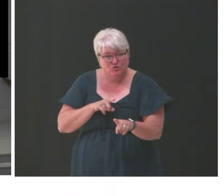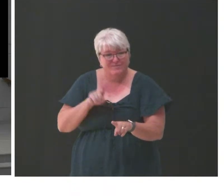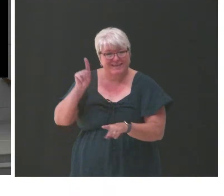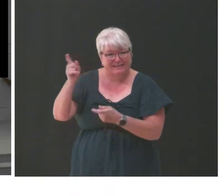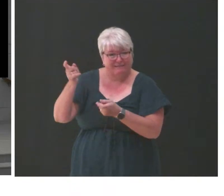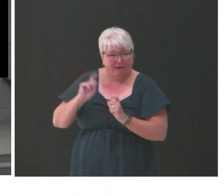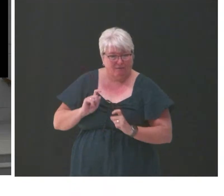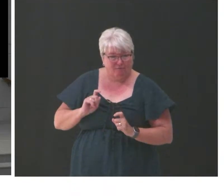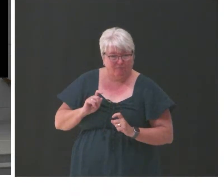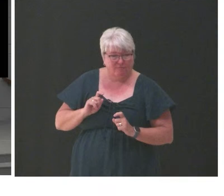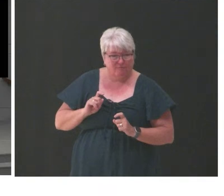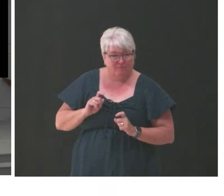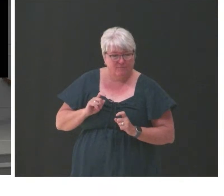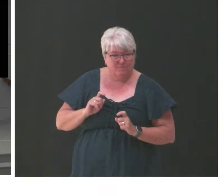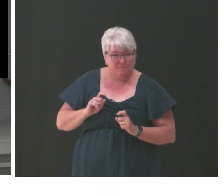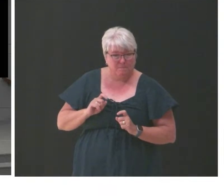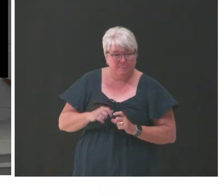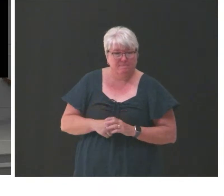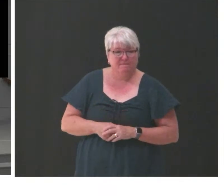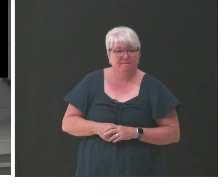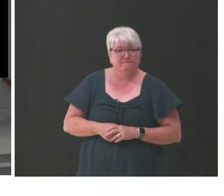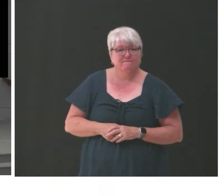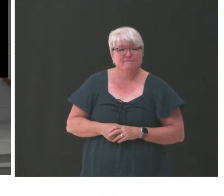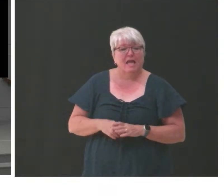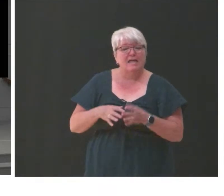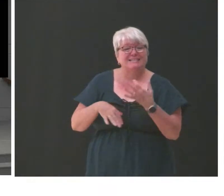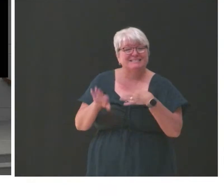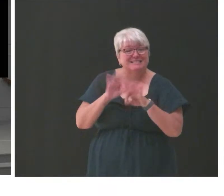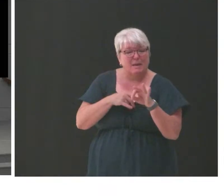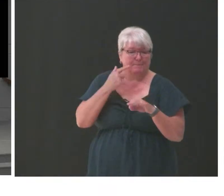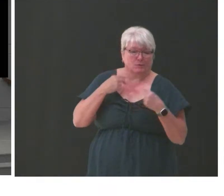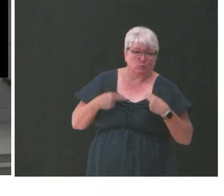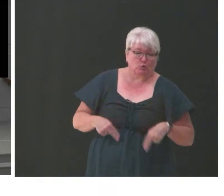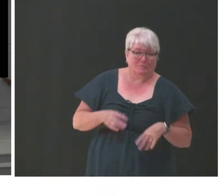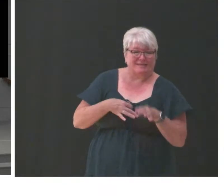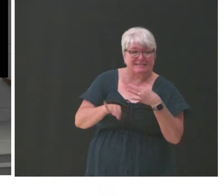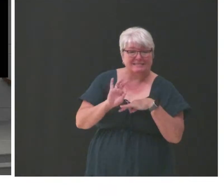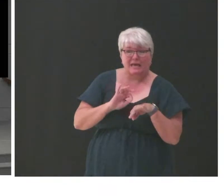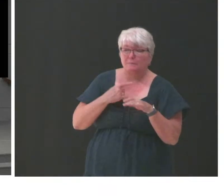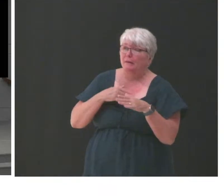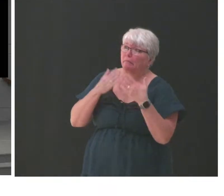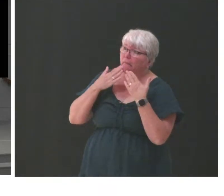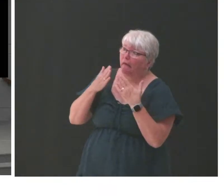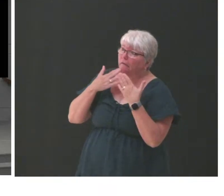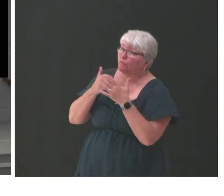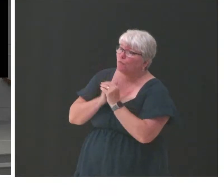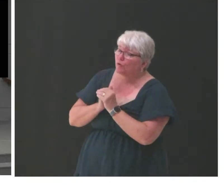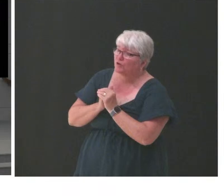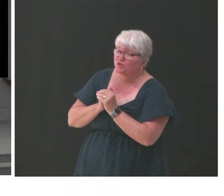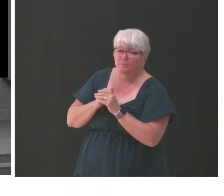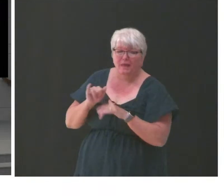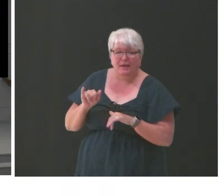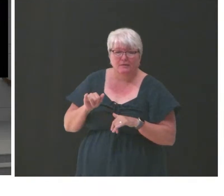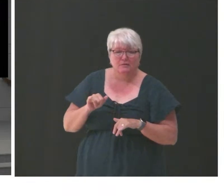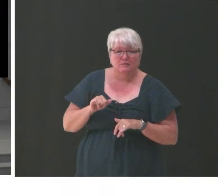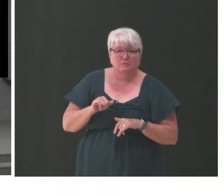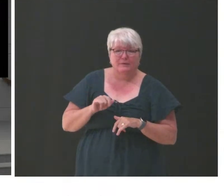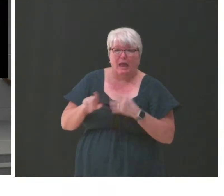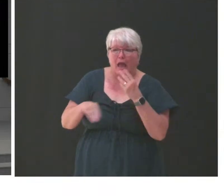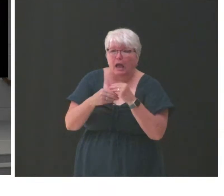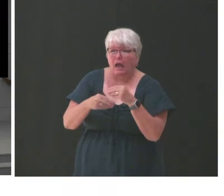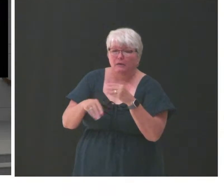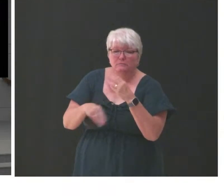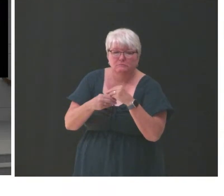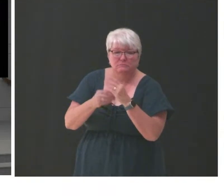He gave. And instead of, because we're humans, instead of it being something that leads us to worship, it's something that leads us to